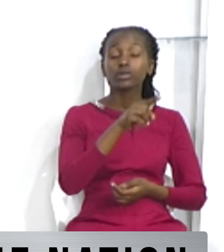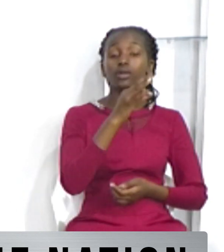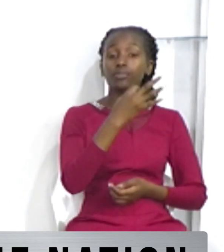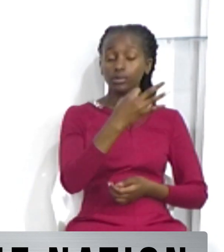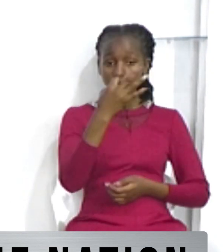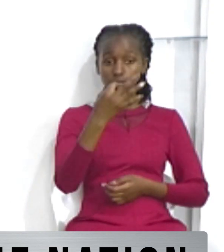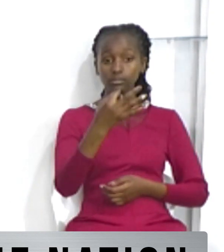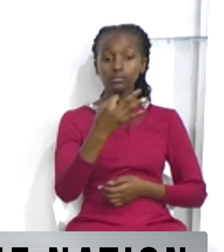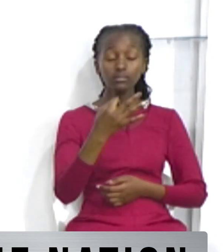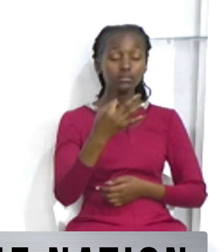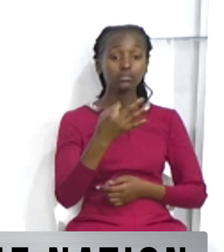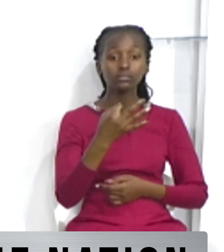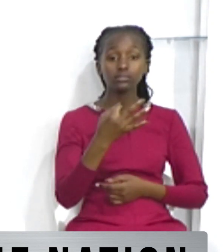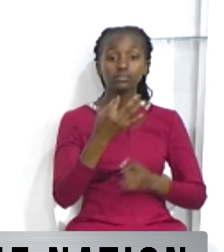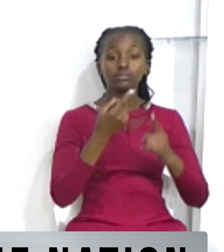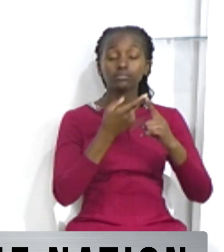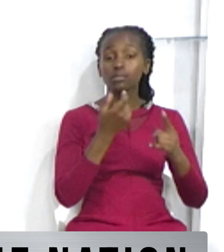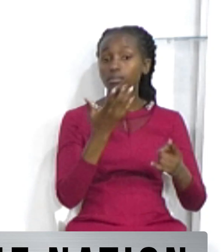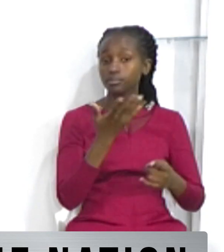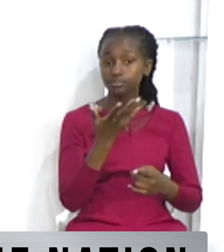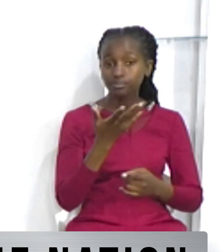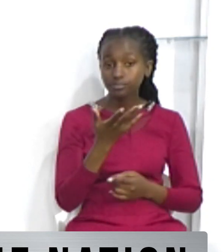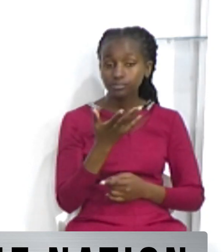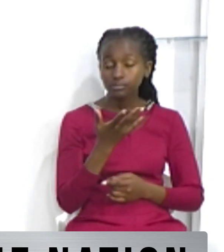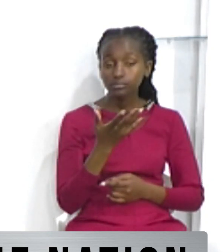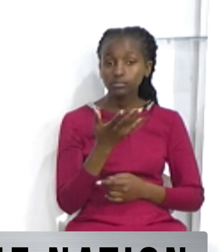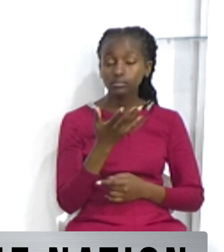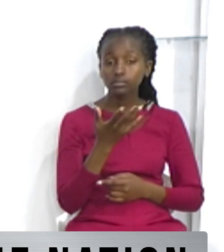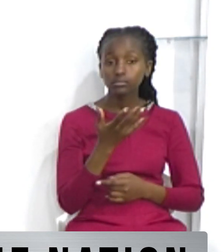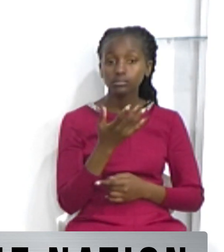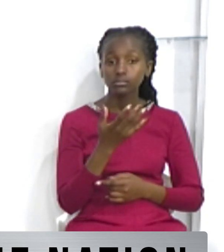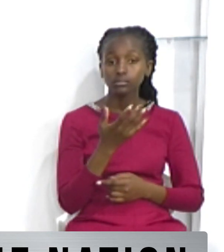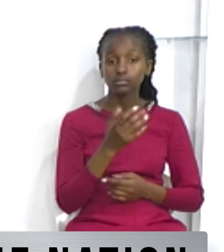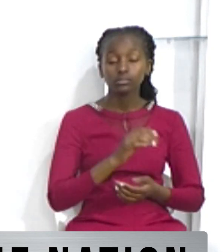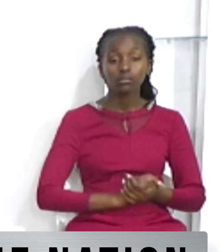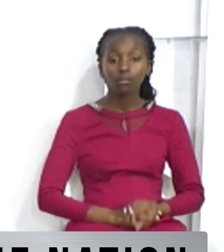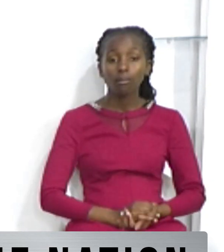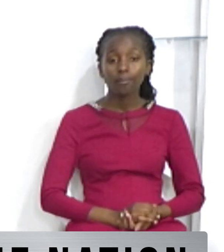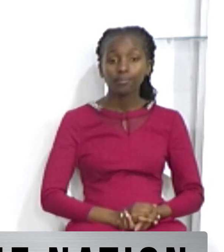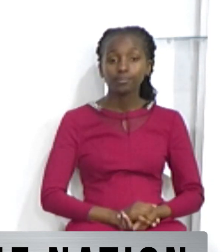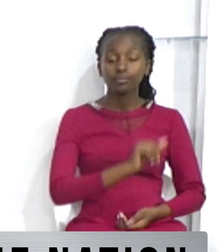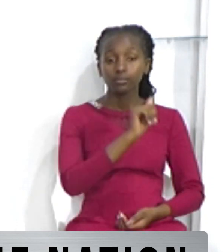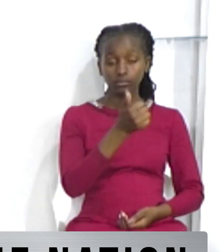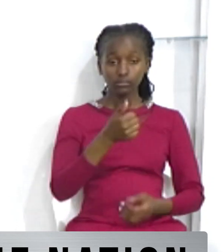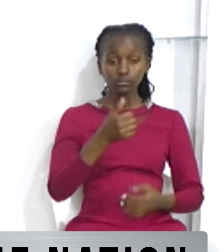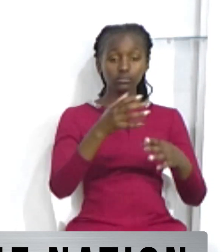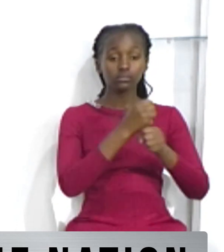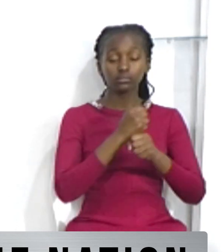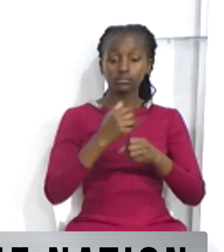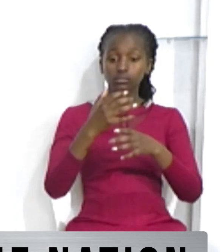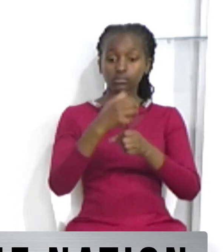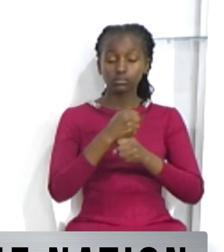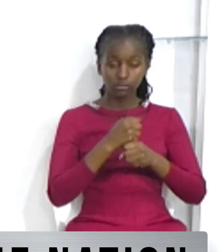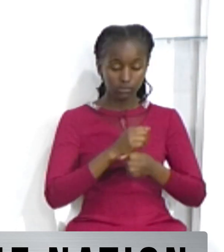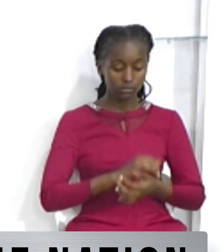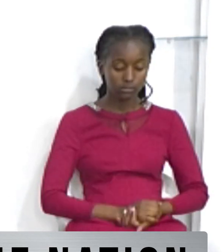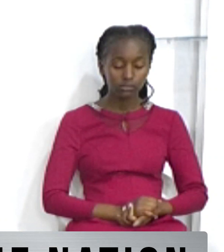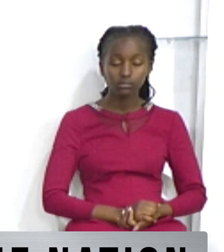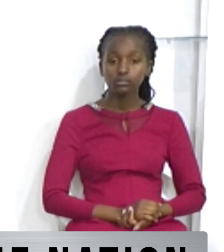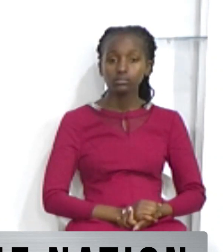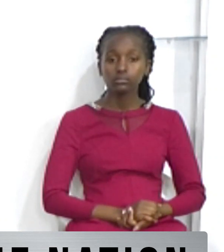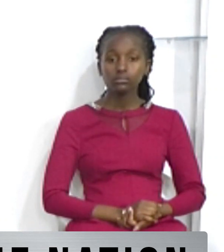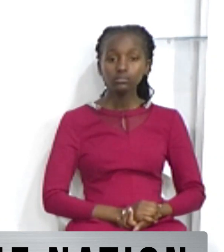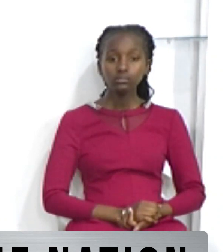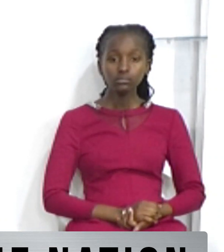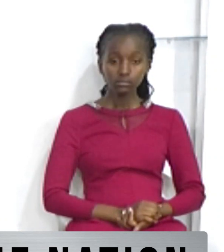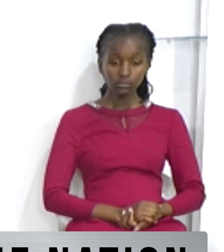0.33 trillion from these concessionary organizations. When you say concessionary, are you